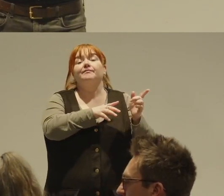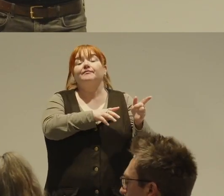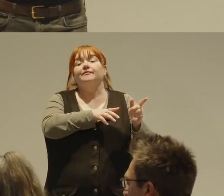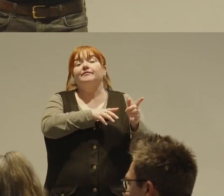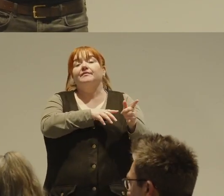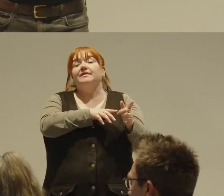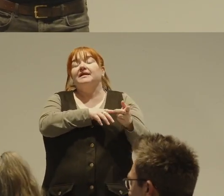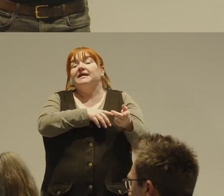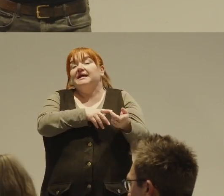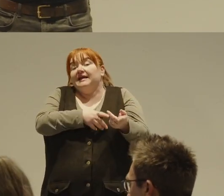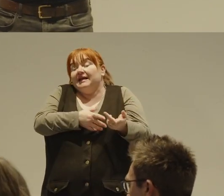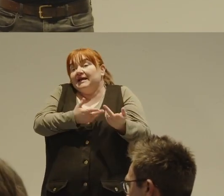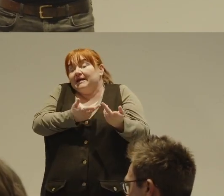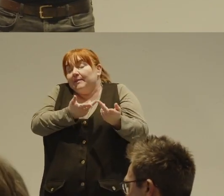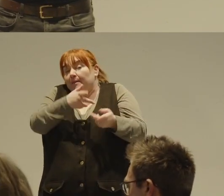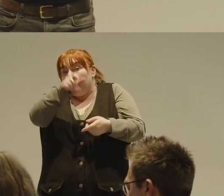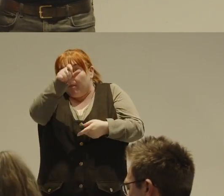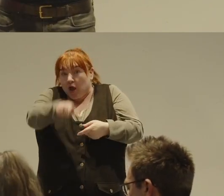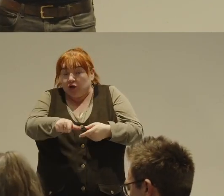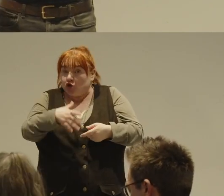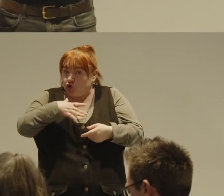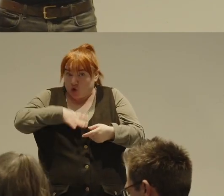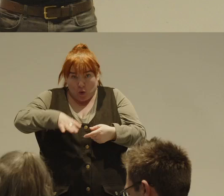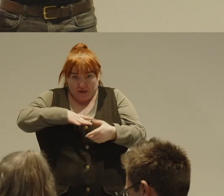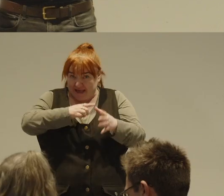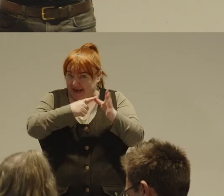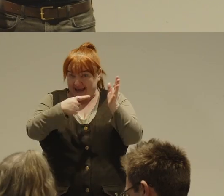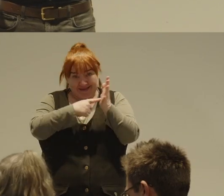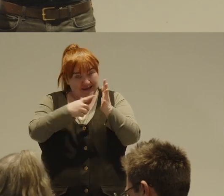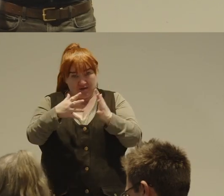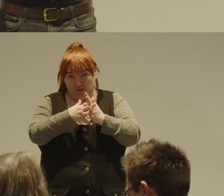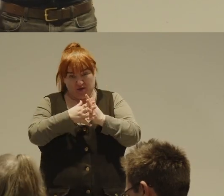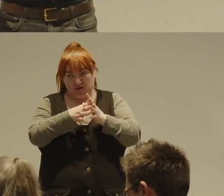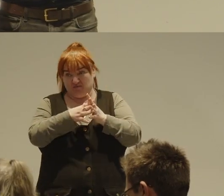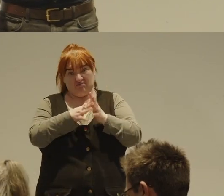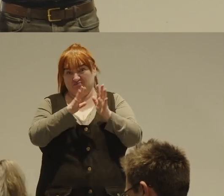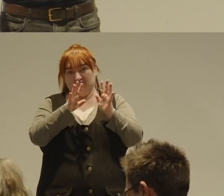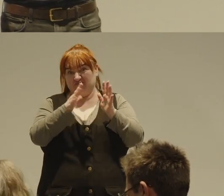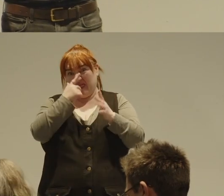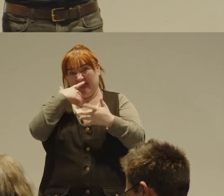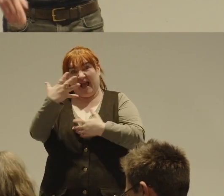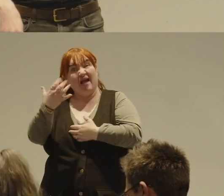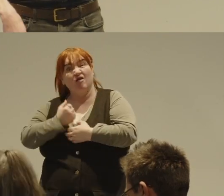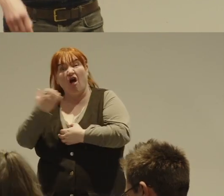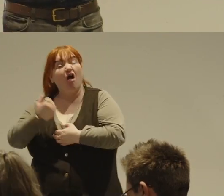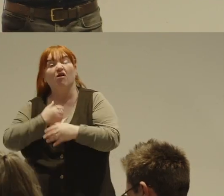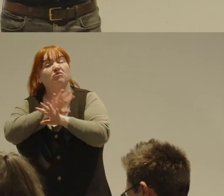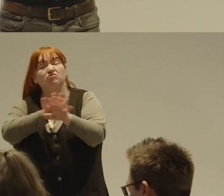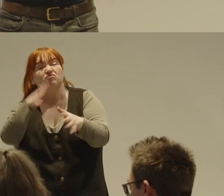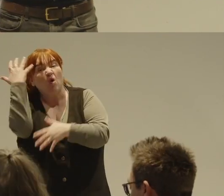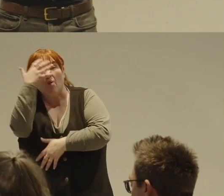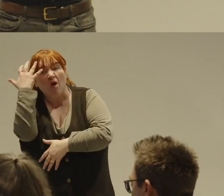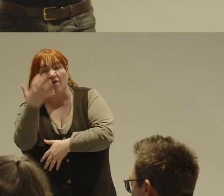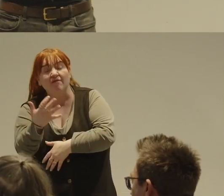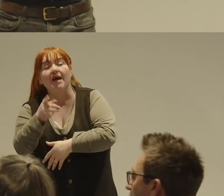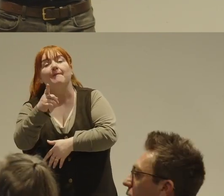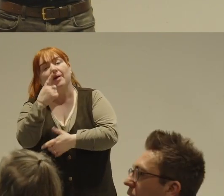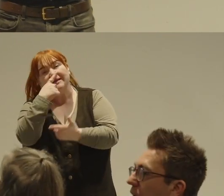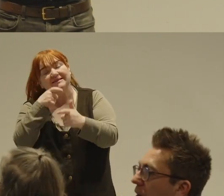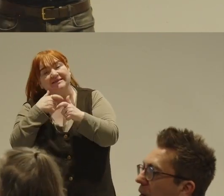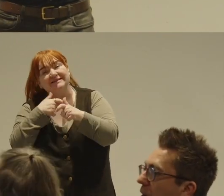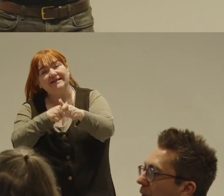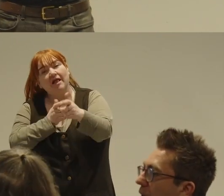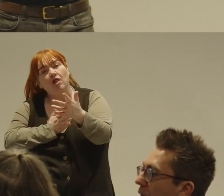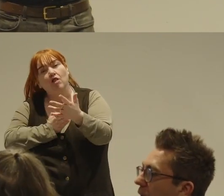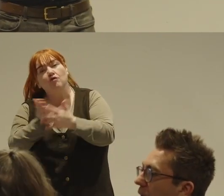don't need Access to Work, or if you don't want to go down that route, then you don't have to worry. They can earn that bursary and you don't need to worry. Right. But you should still go through,